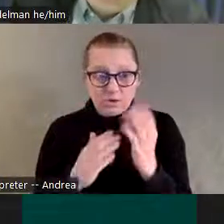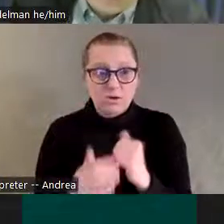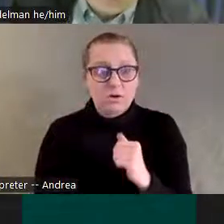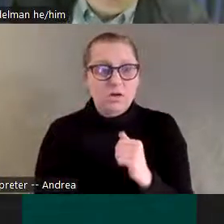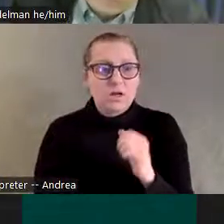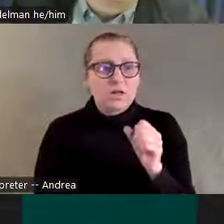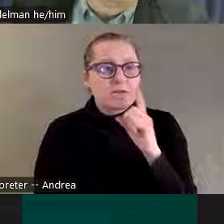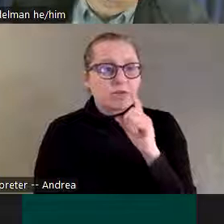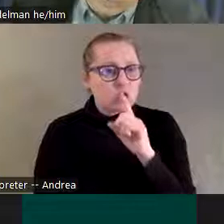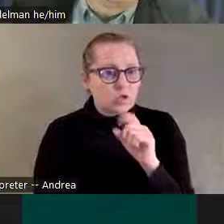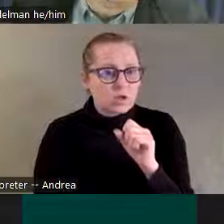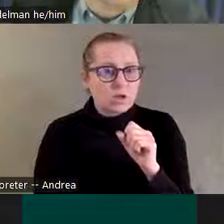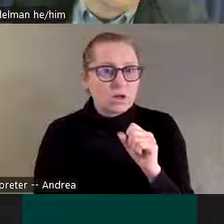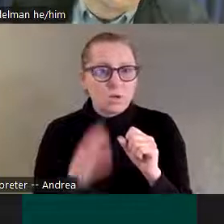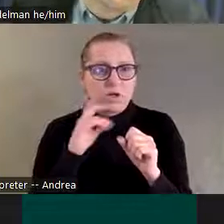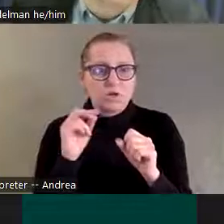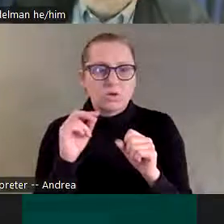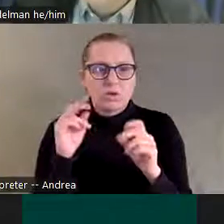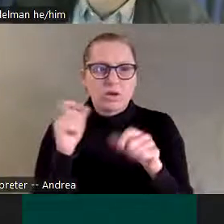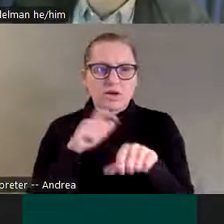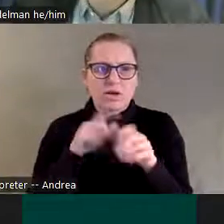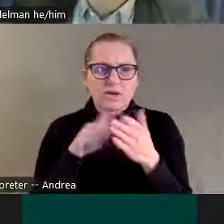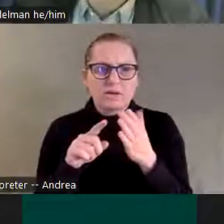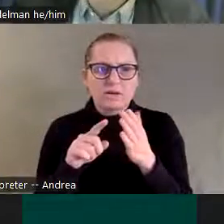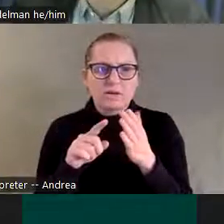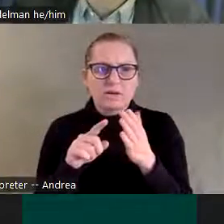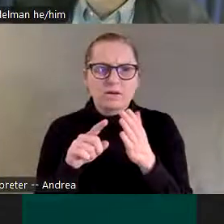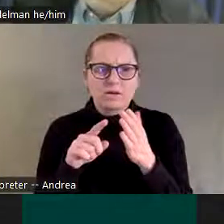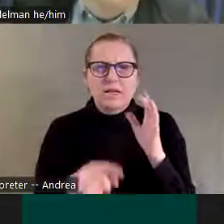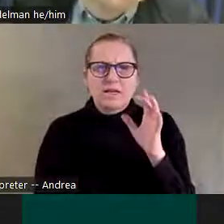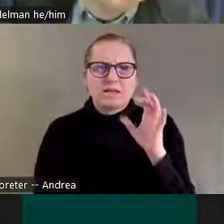absolutely. I wanted to do a quick time check and say it's